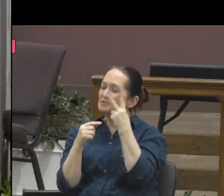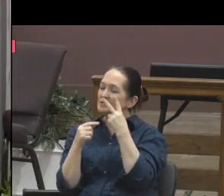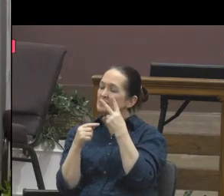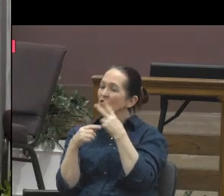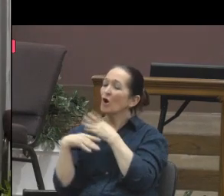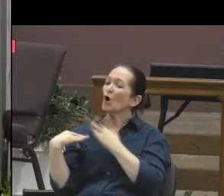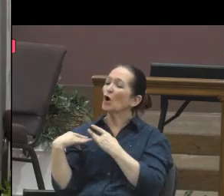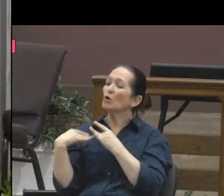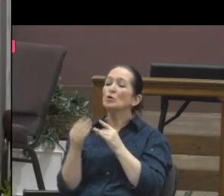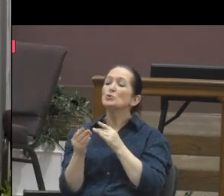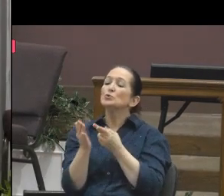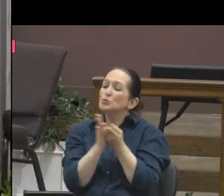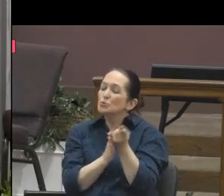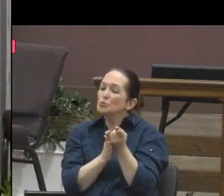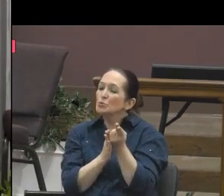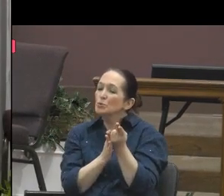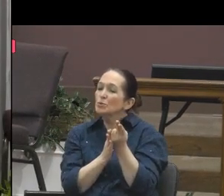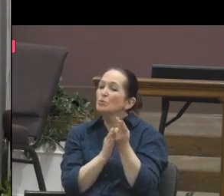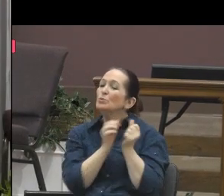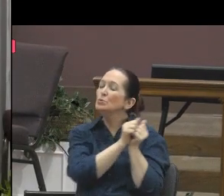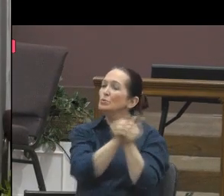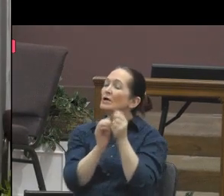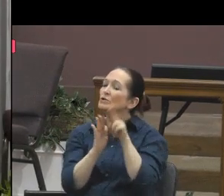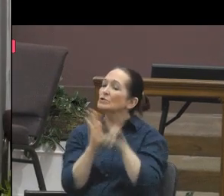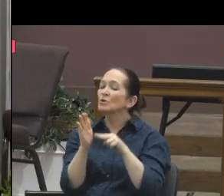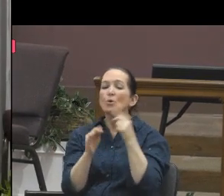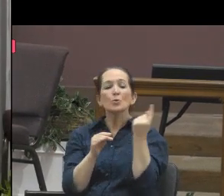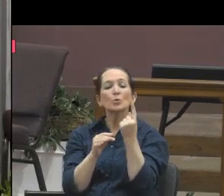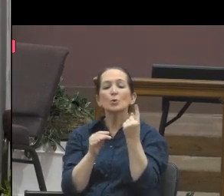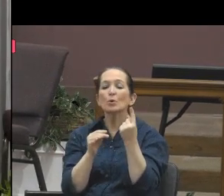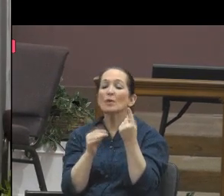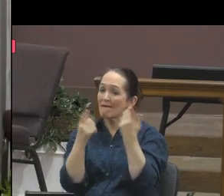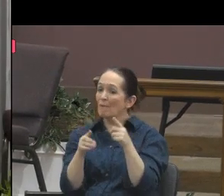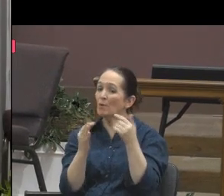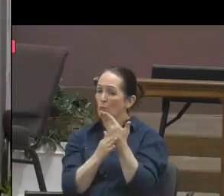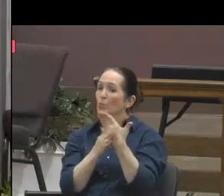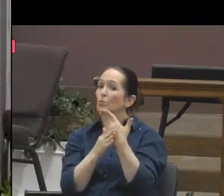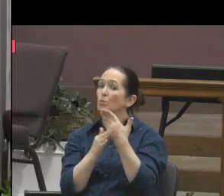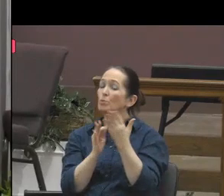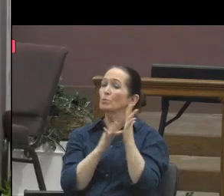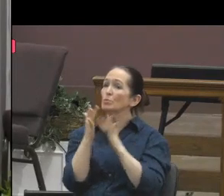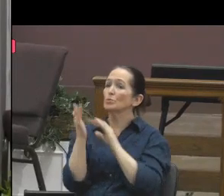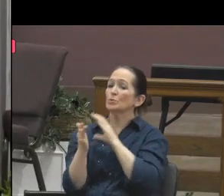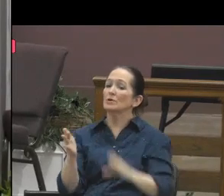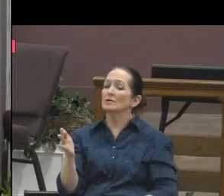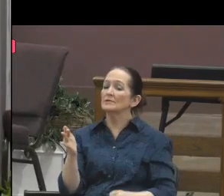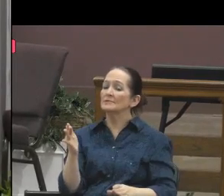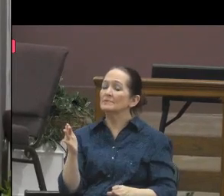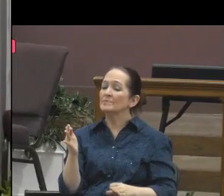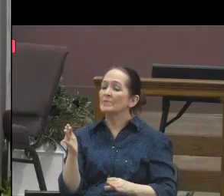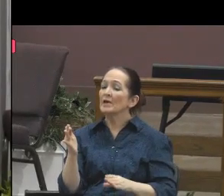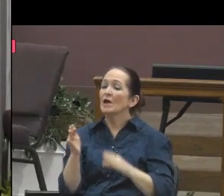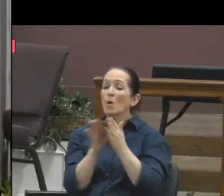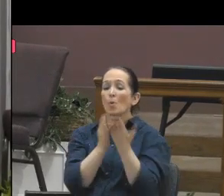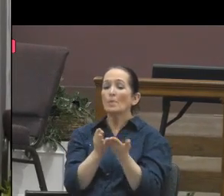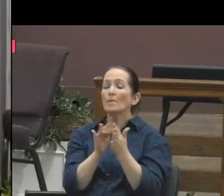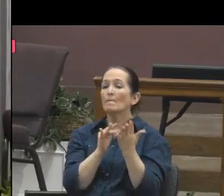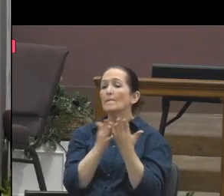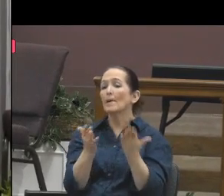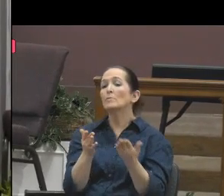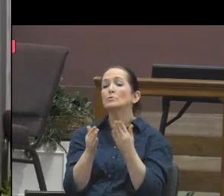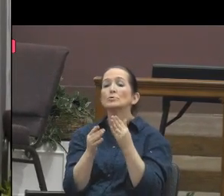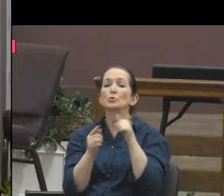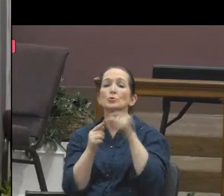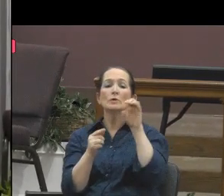take place through our Lord Jesus Christ. And with that in mind, I'd like you to open your Bibles, if you would, to the book of